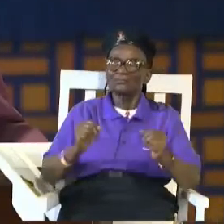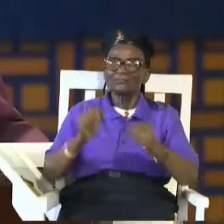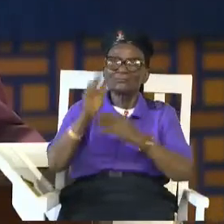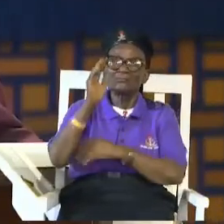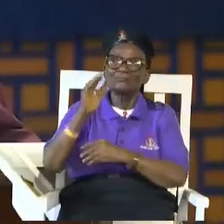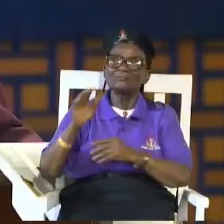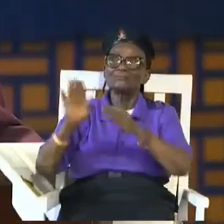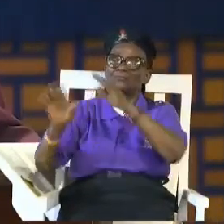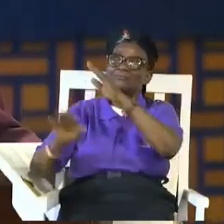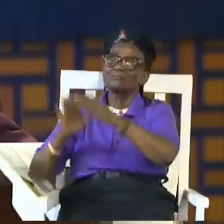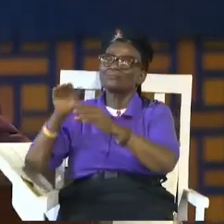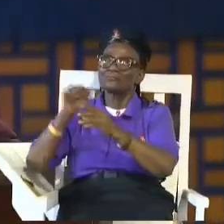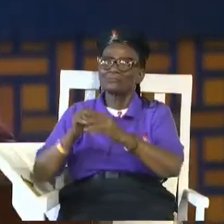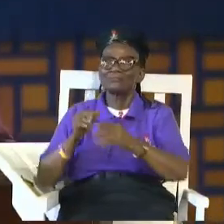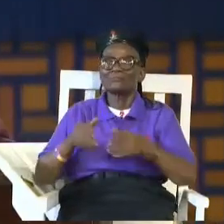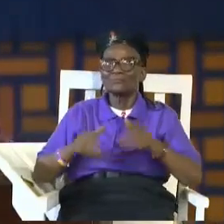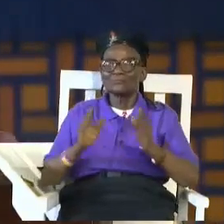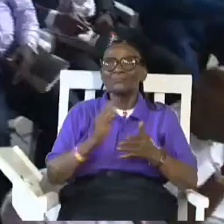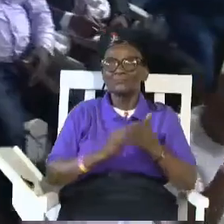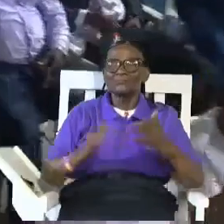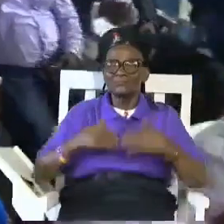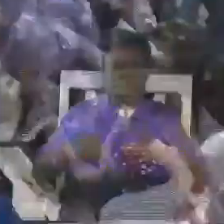Let somebody shout hallelujah.